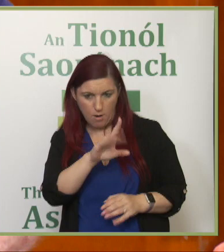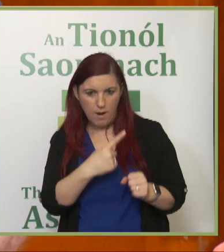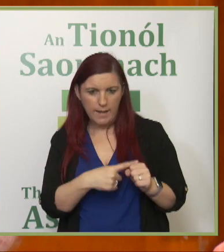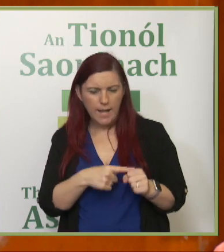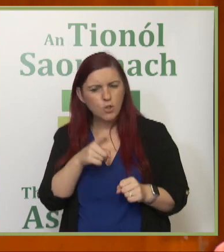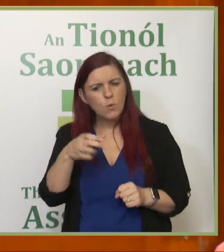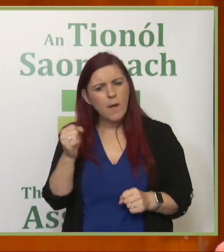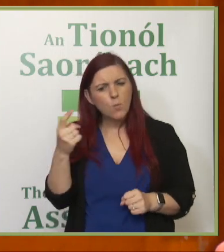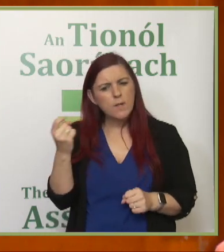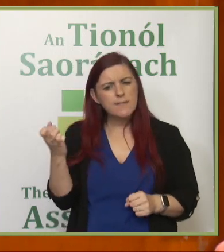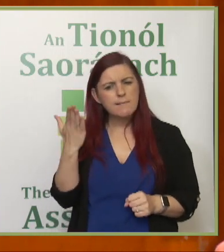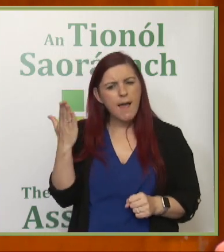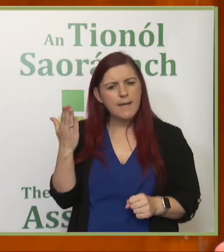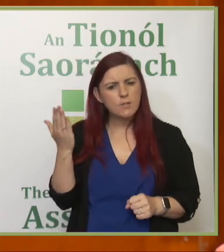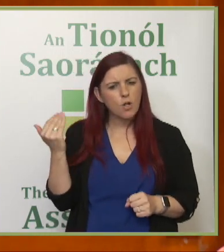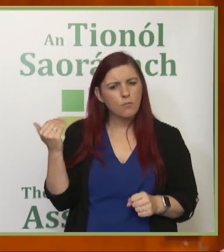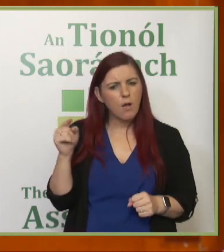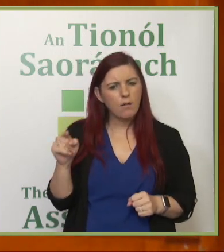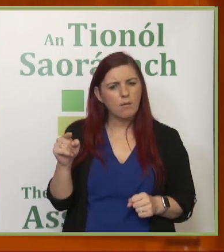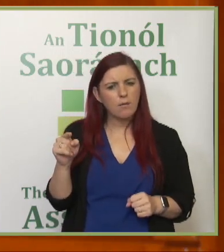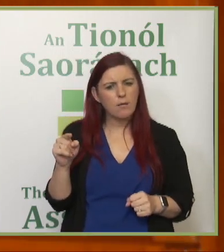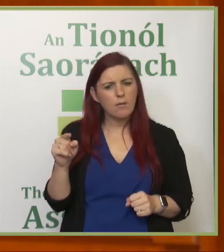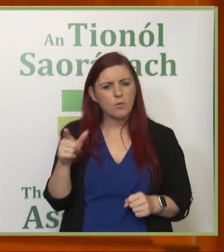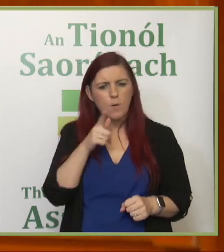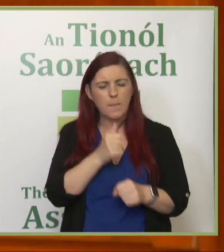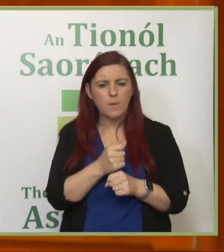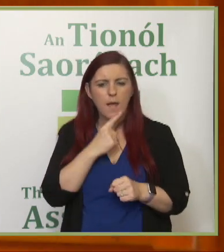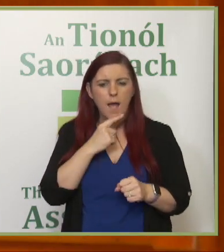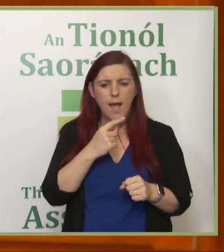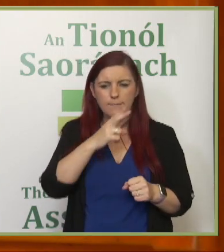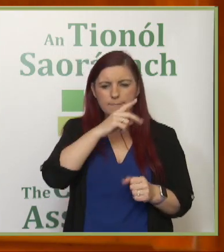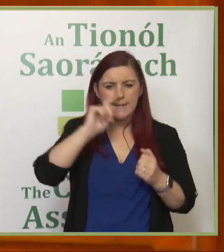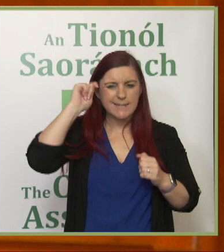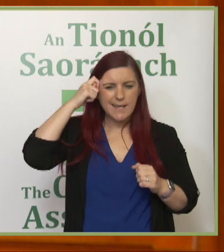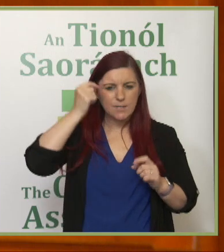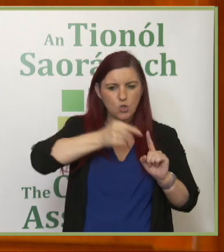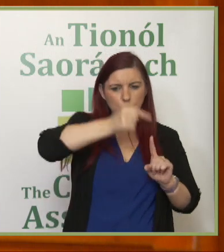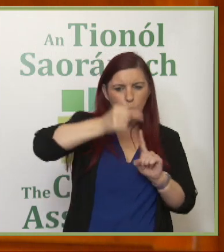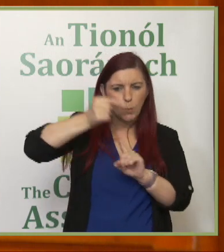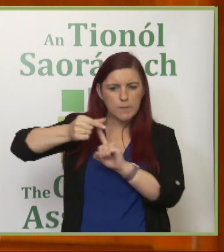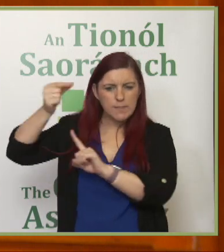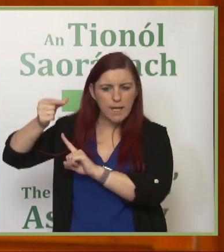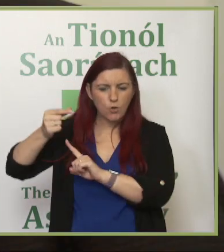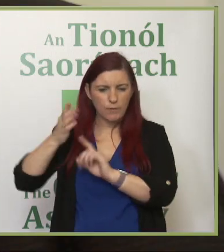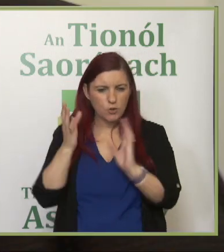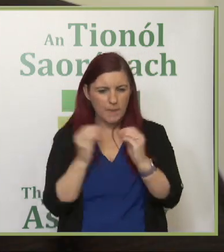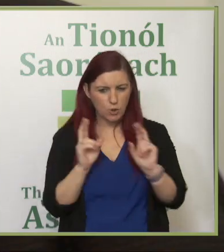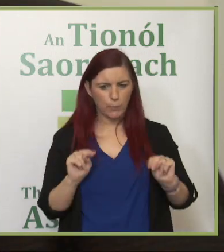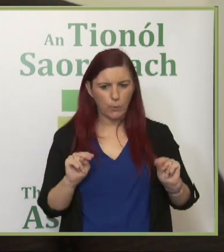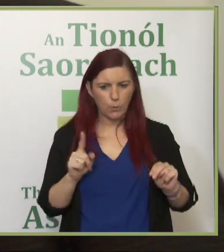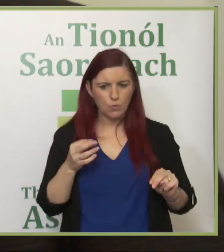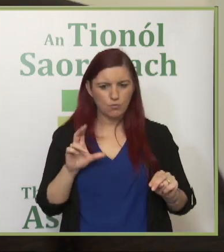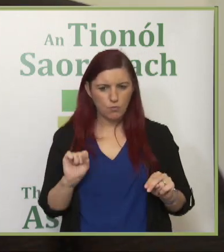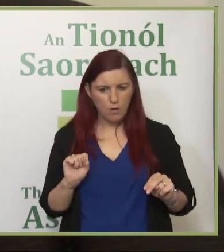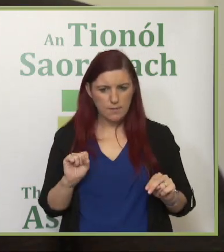there with an example of test tubes, and you mentioned a new drug or newer type drugs was